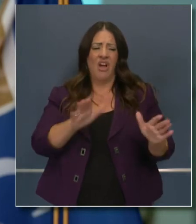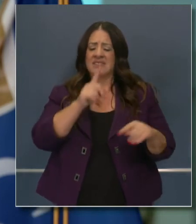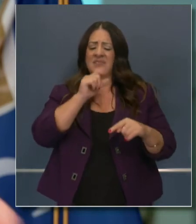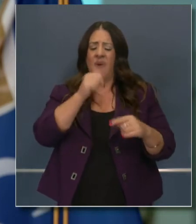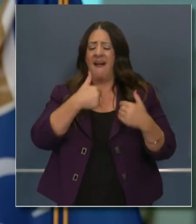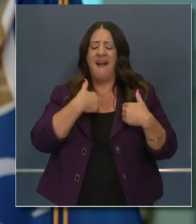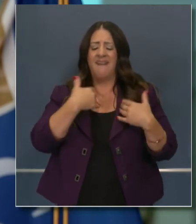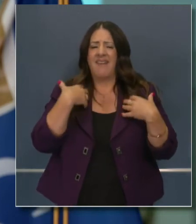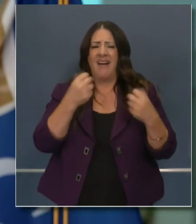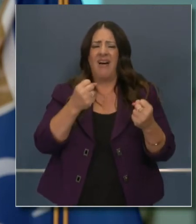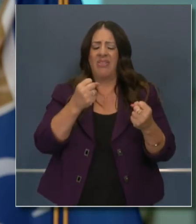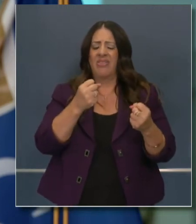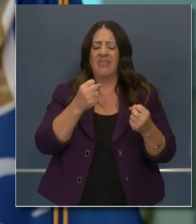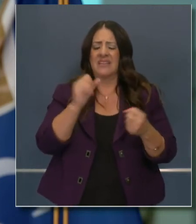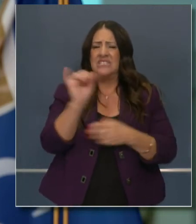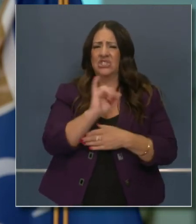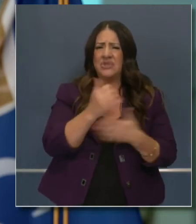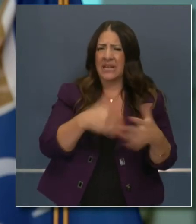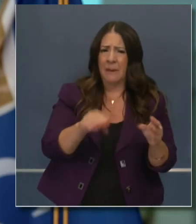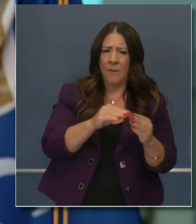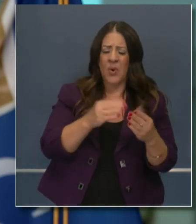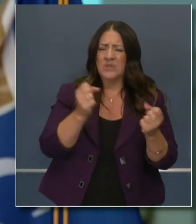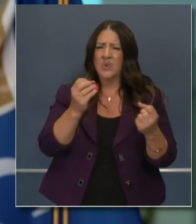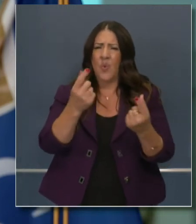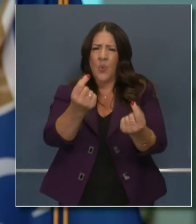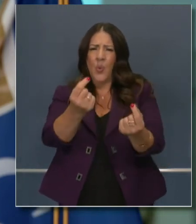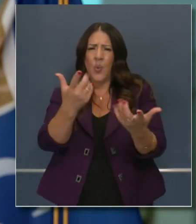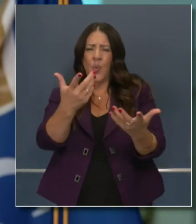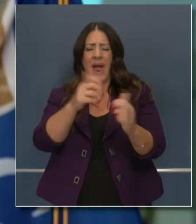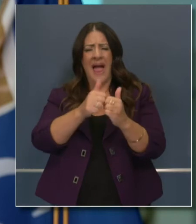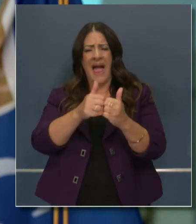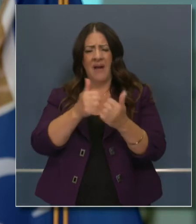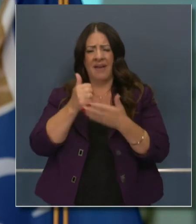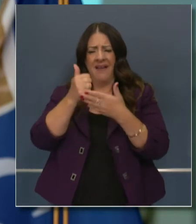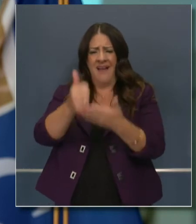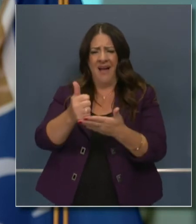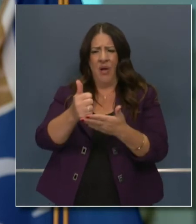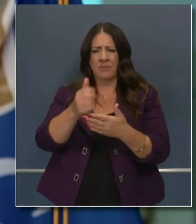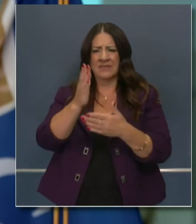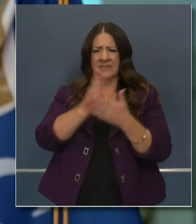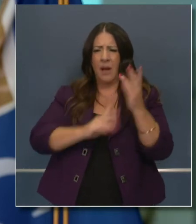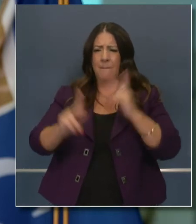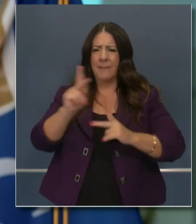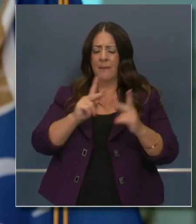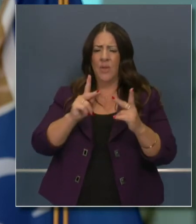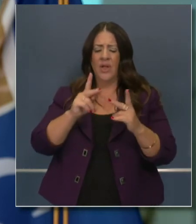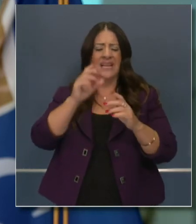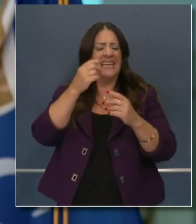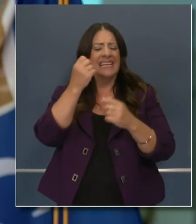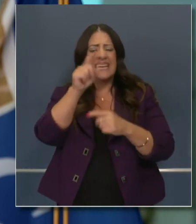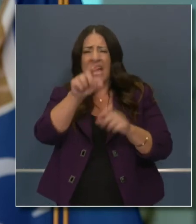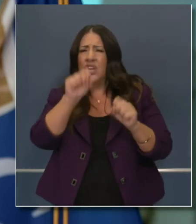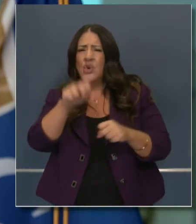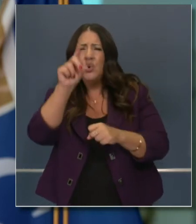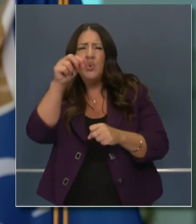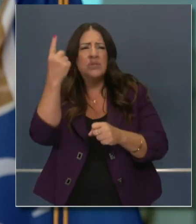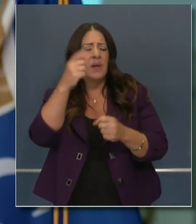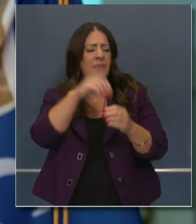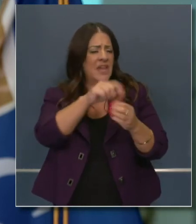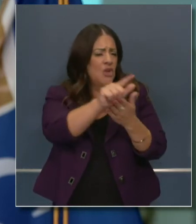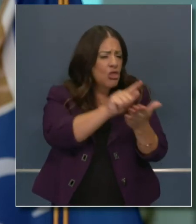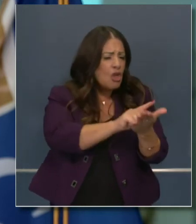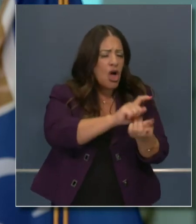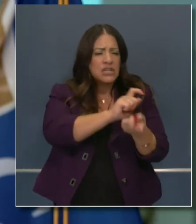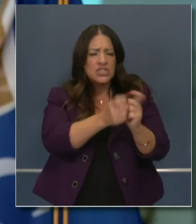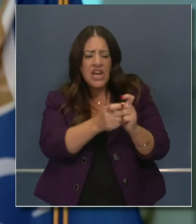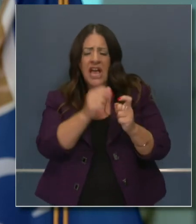that you're going to do this year from a broad perspective to address some of those challenges legislatively. Is there anything that will help people with